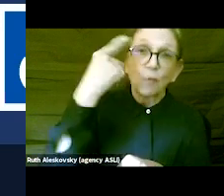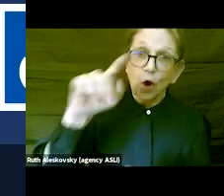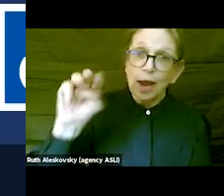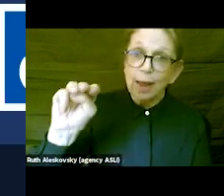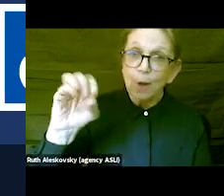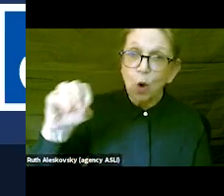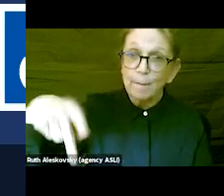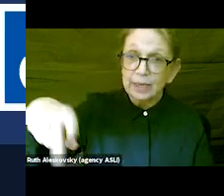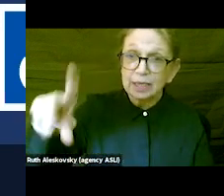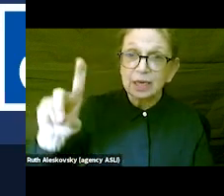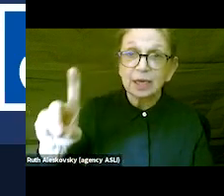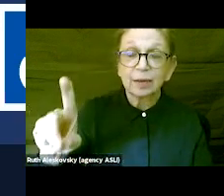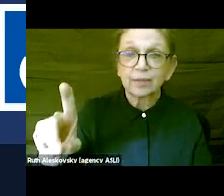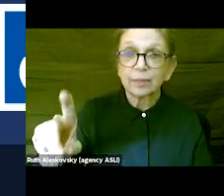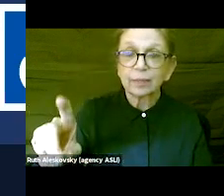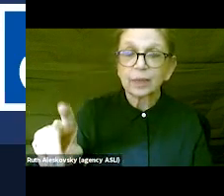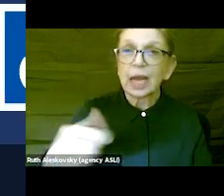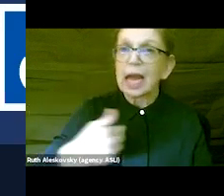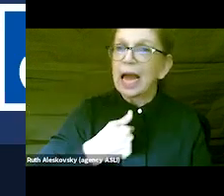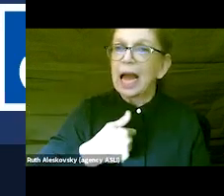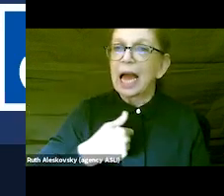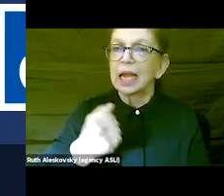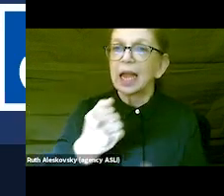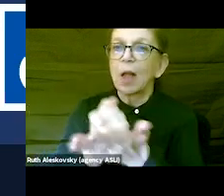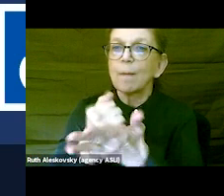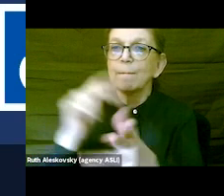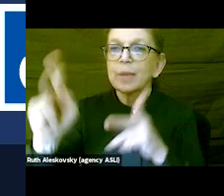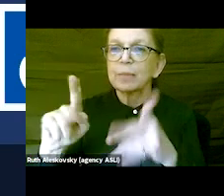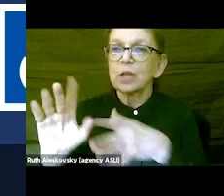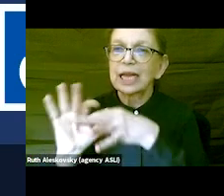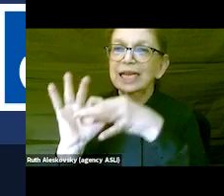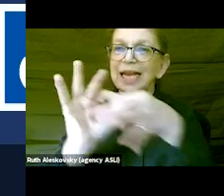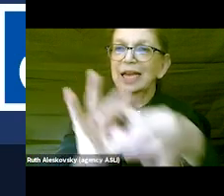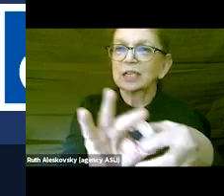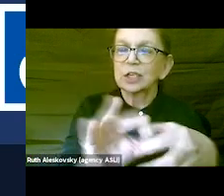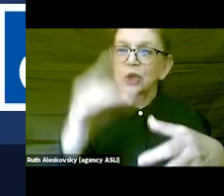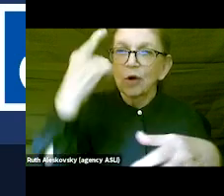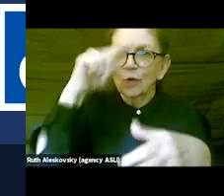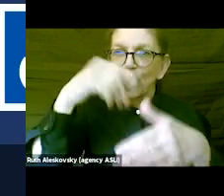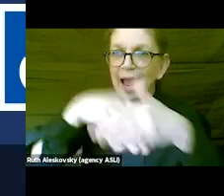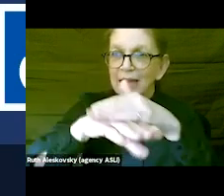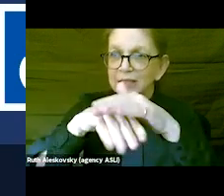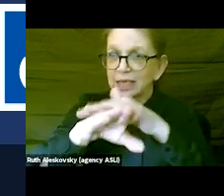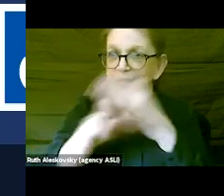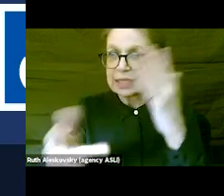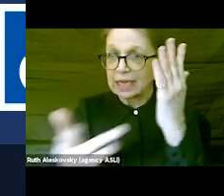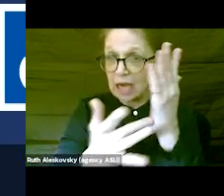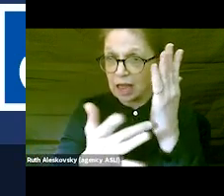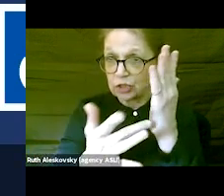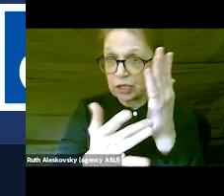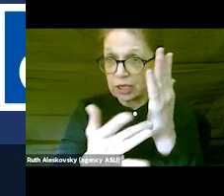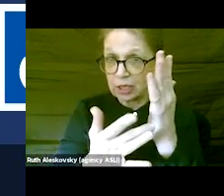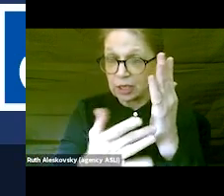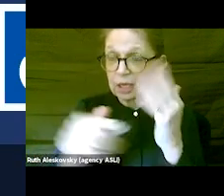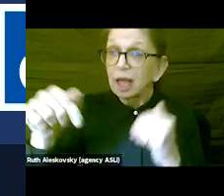connecting people to access to technology. During this time of the pandemic, a lot